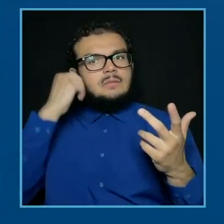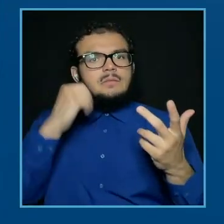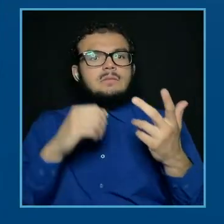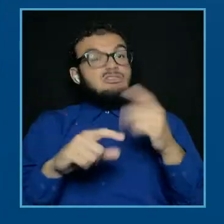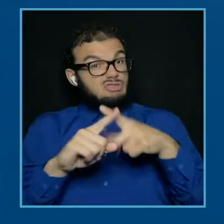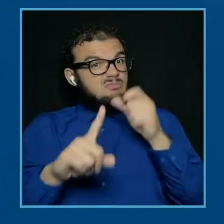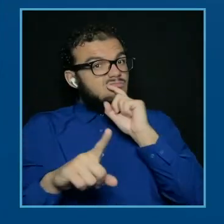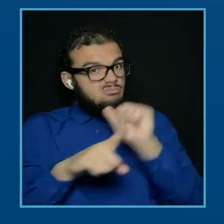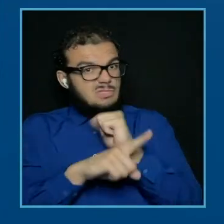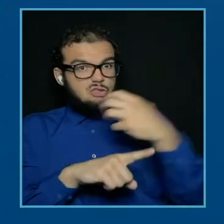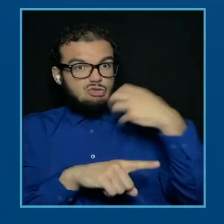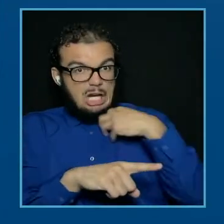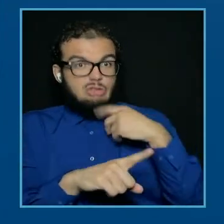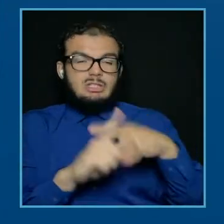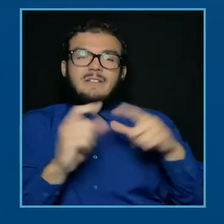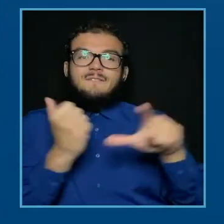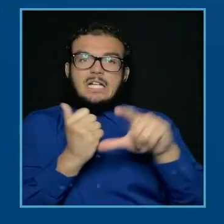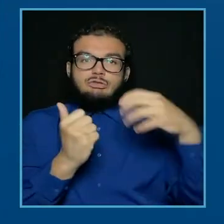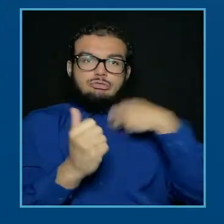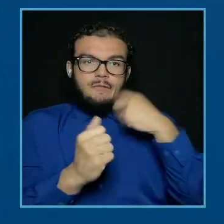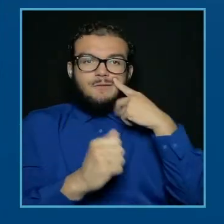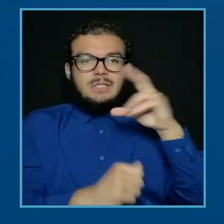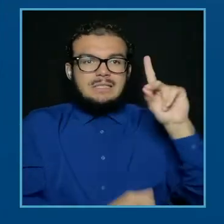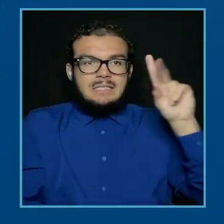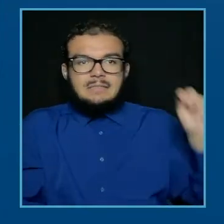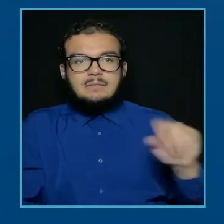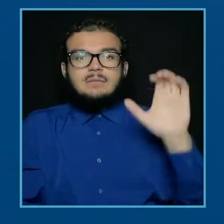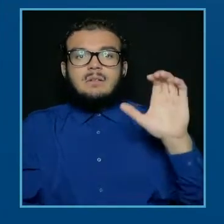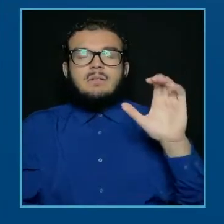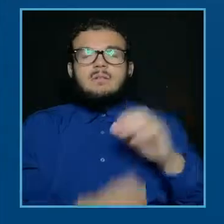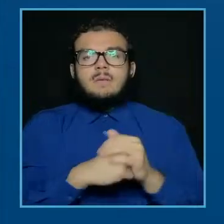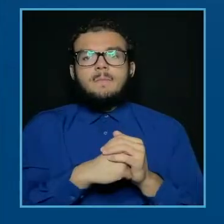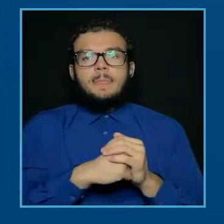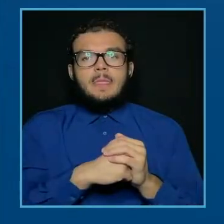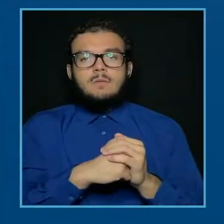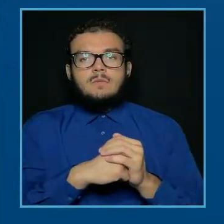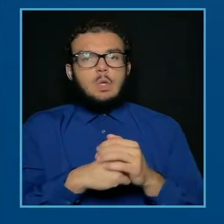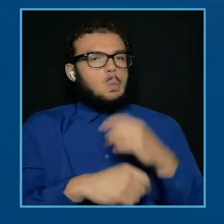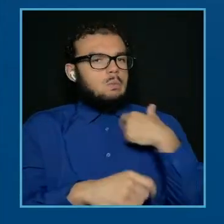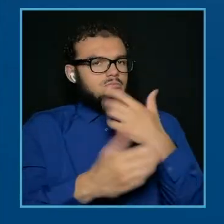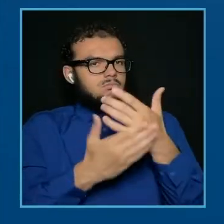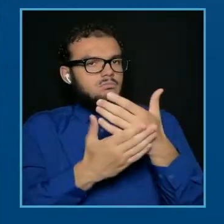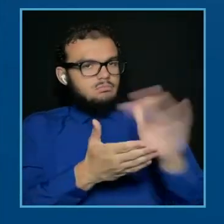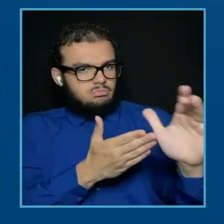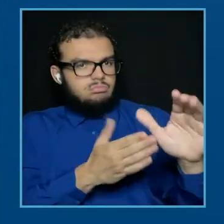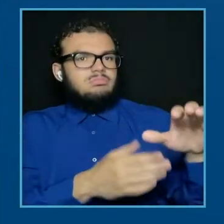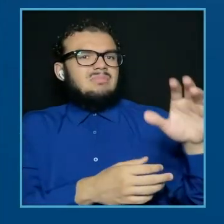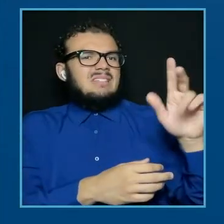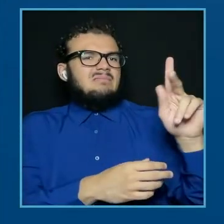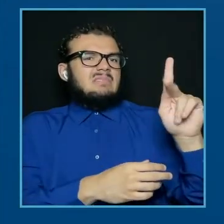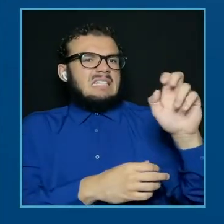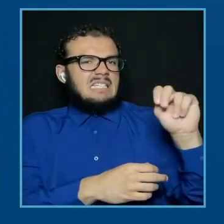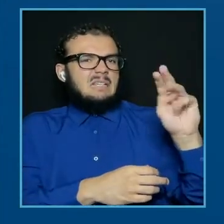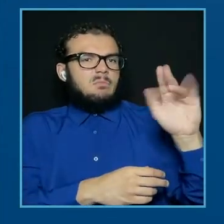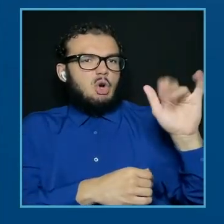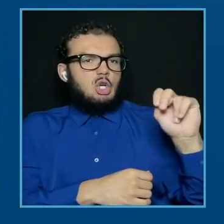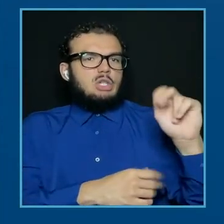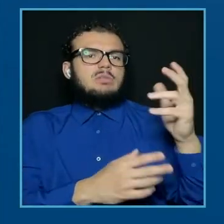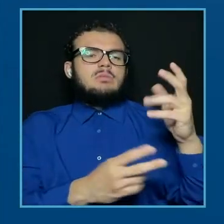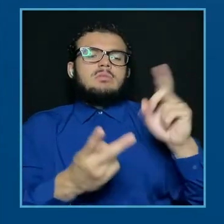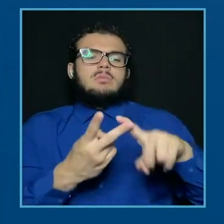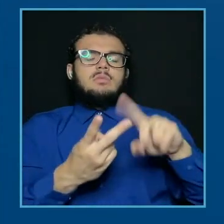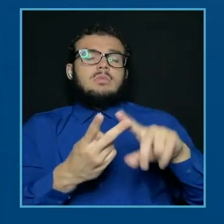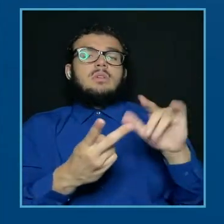She is a vice chair of the DNC. We, excluding Ken Martin, per the rules, excluding Ken Martin, and if